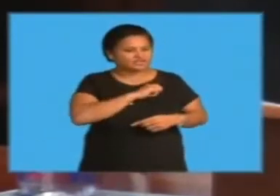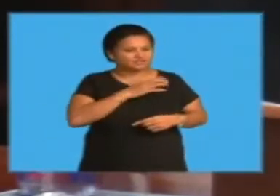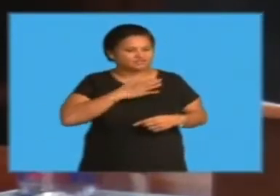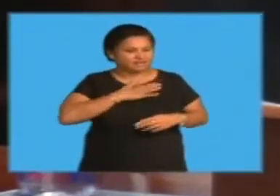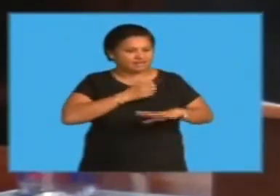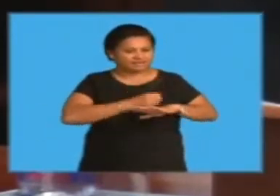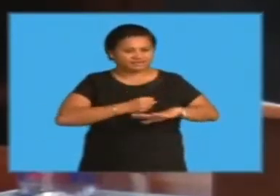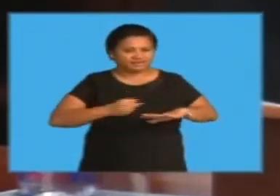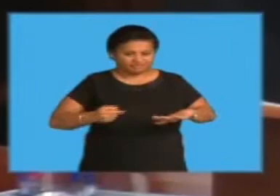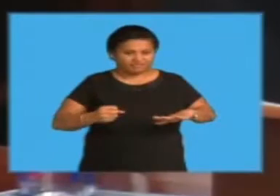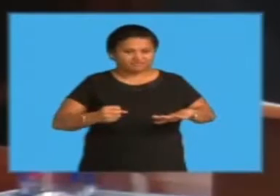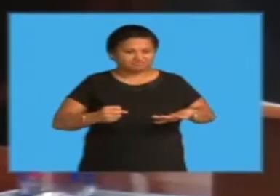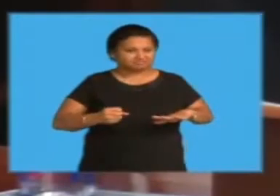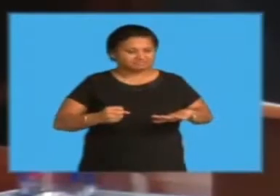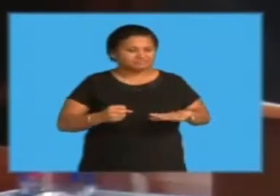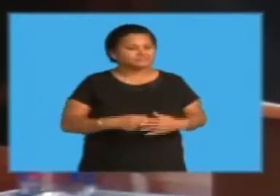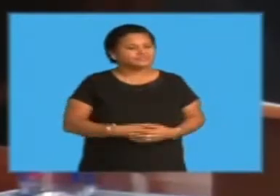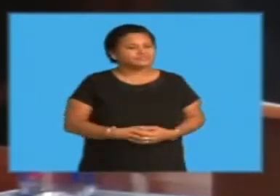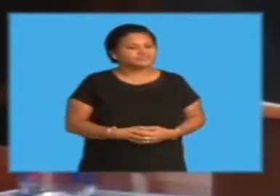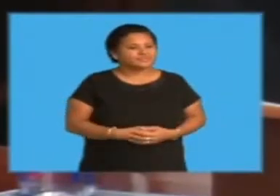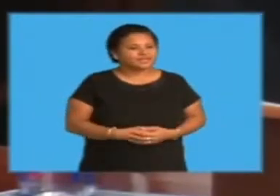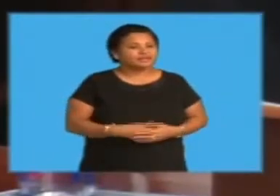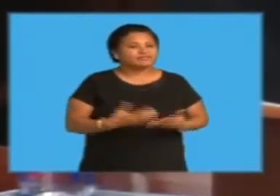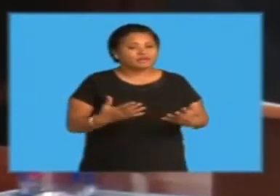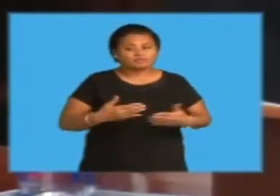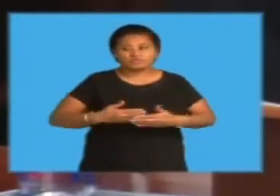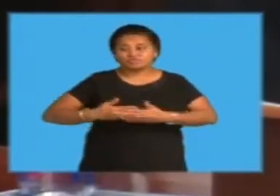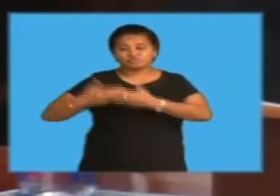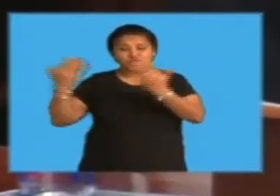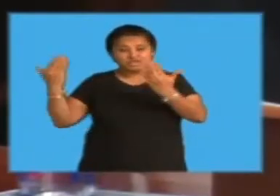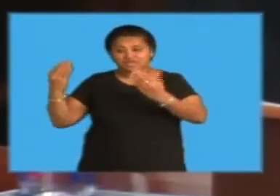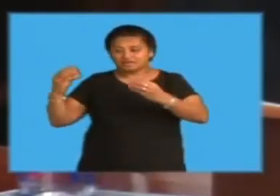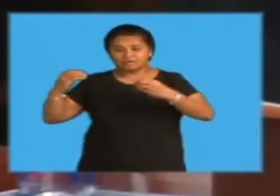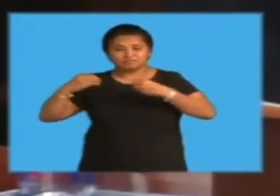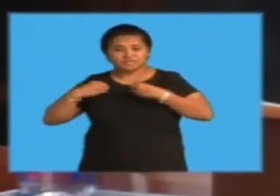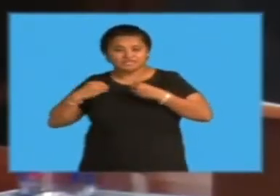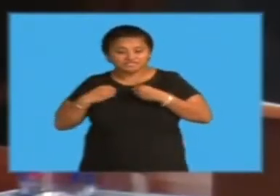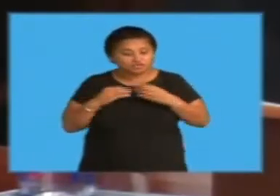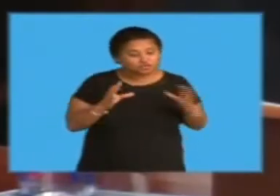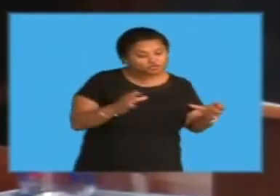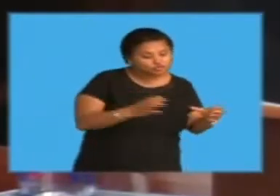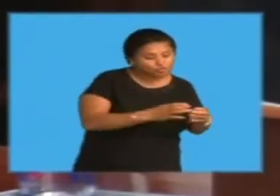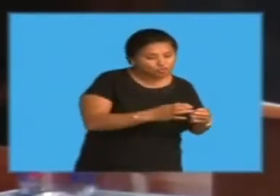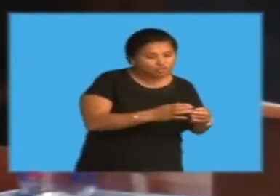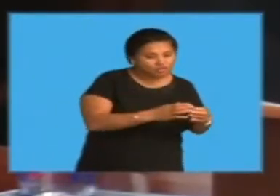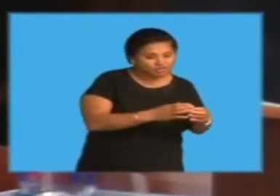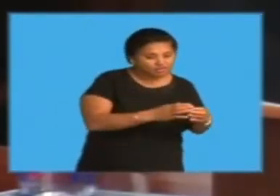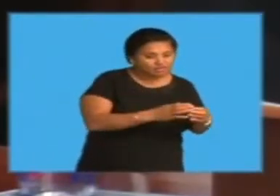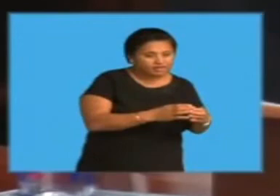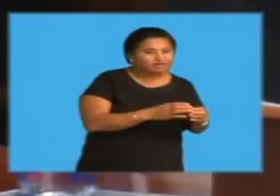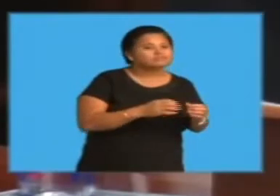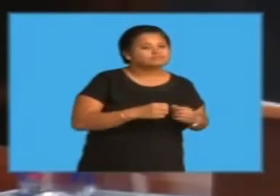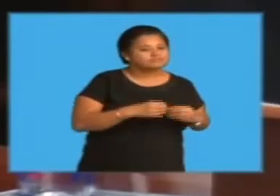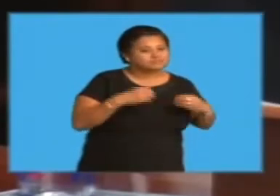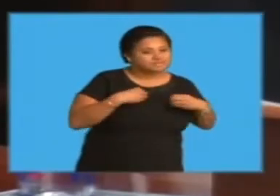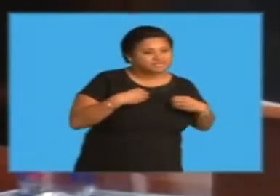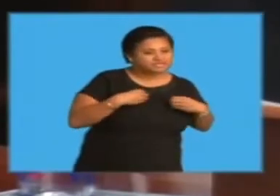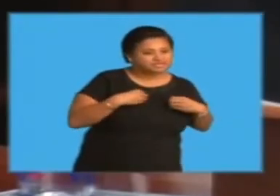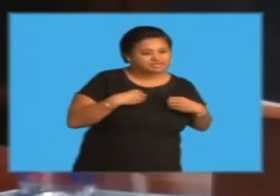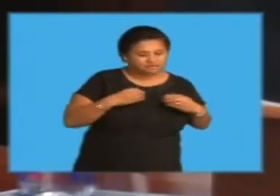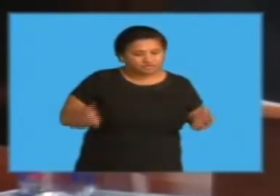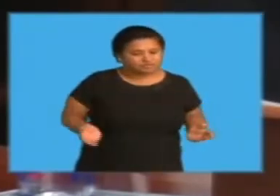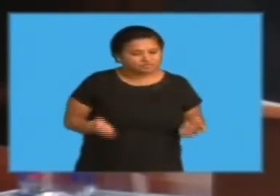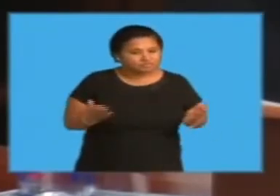And they have done just that, from the largest corporations to the smallest micro-enterprise. We're encouraging entrepreneurship